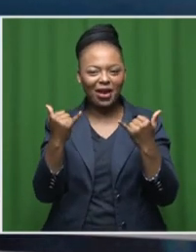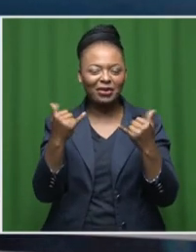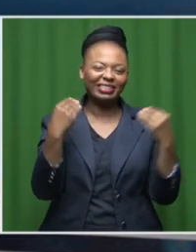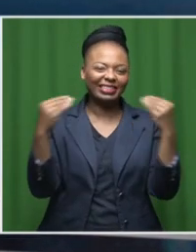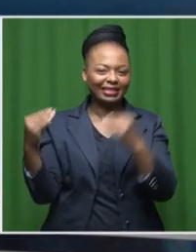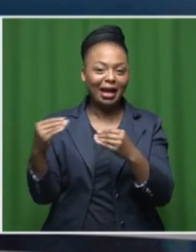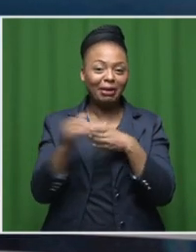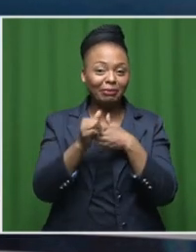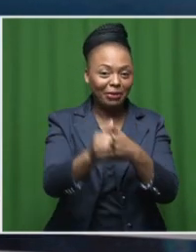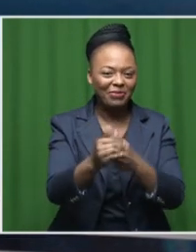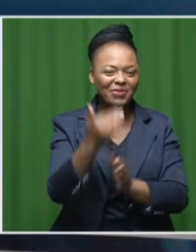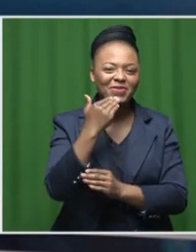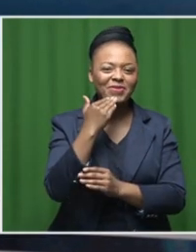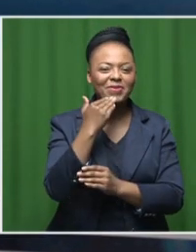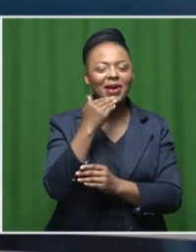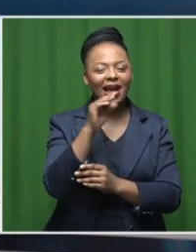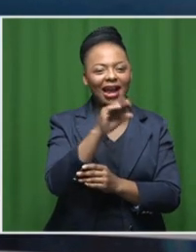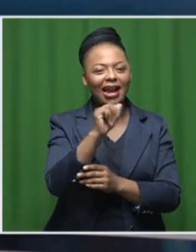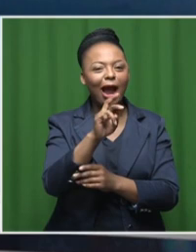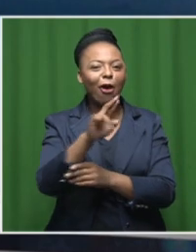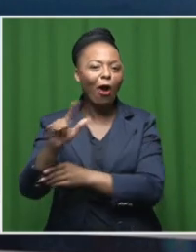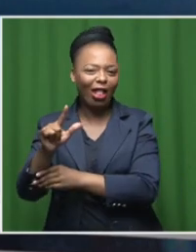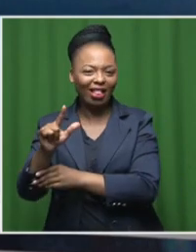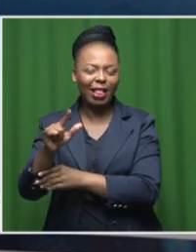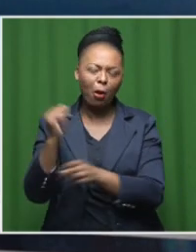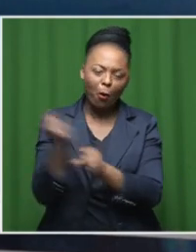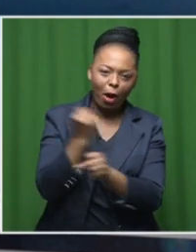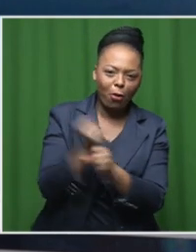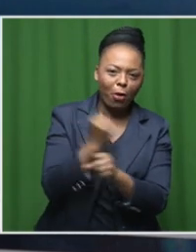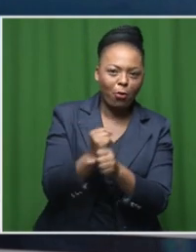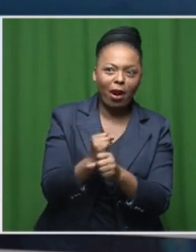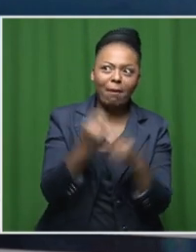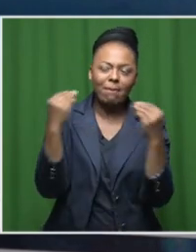Bauer, and, of course, the work that this fabulous